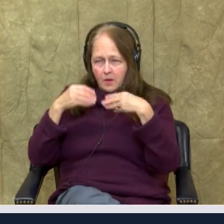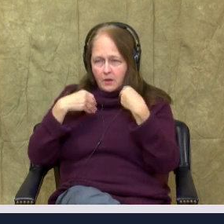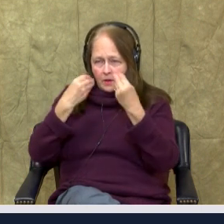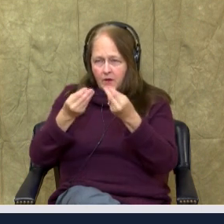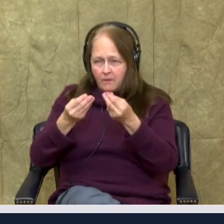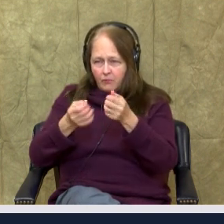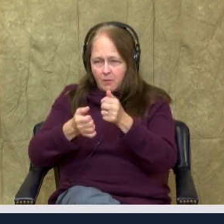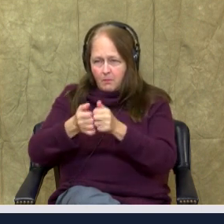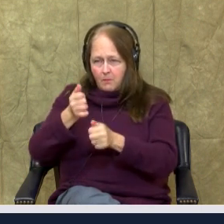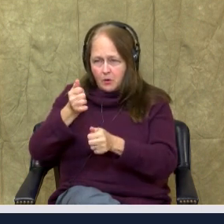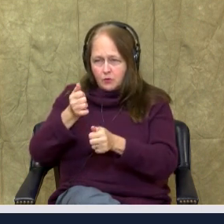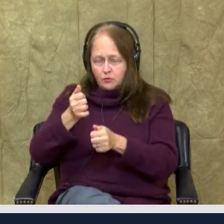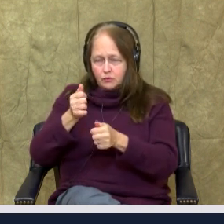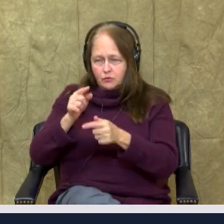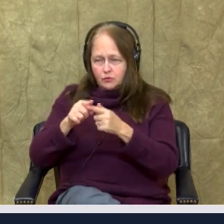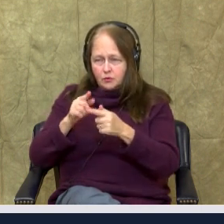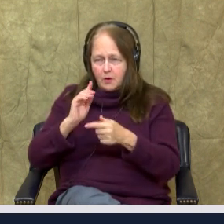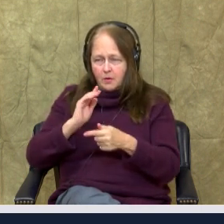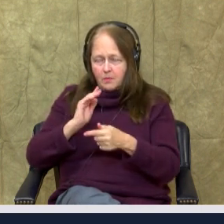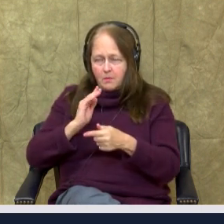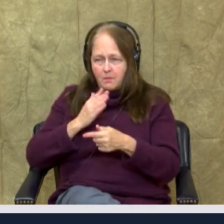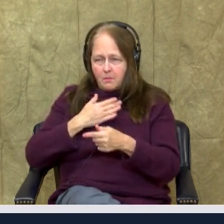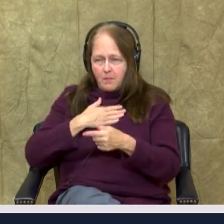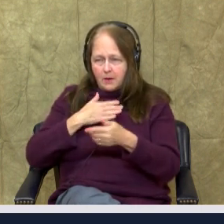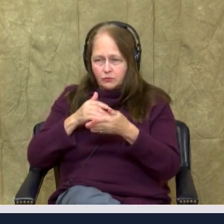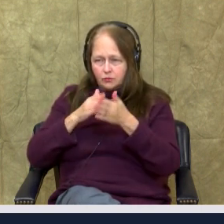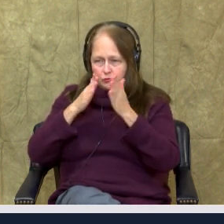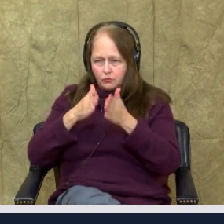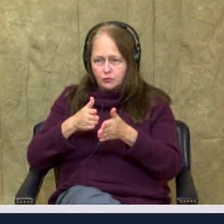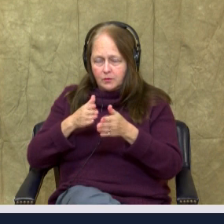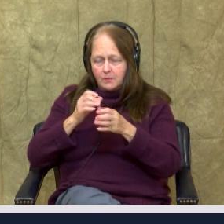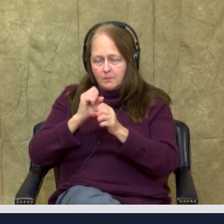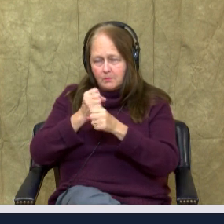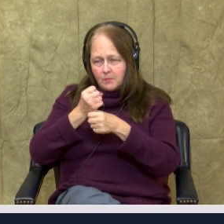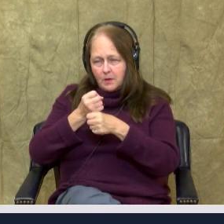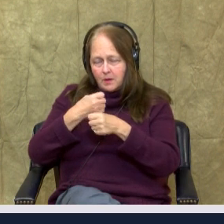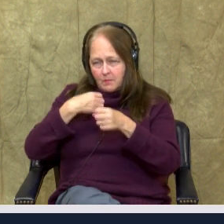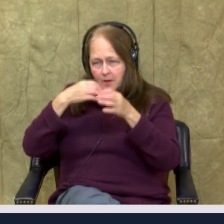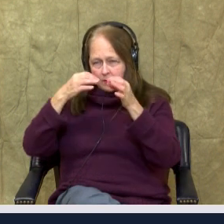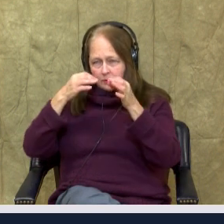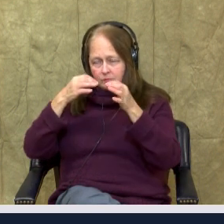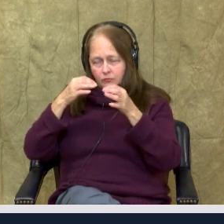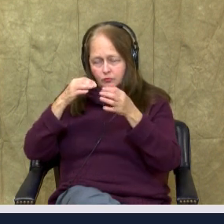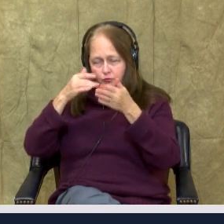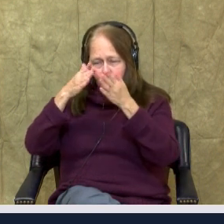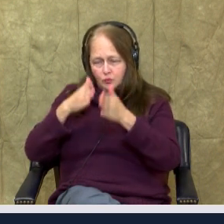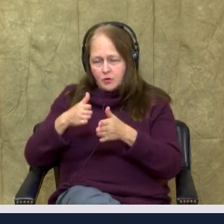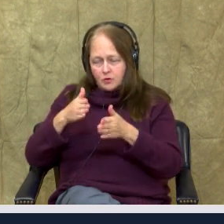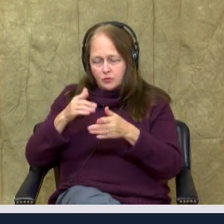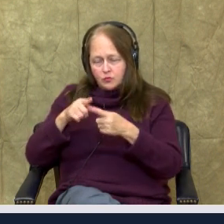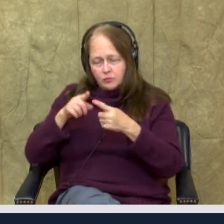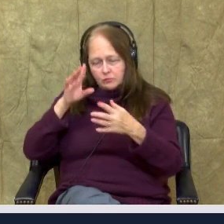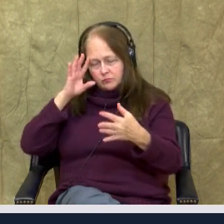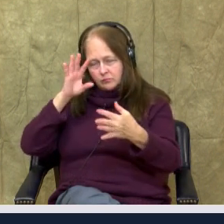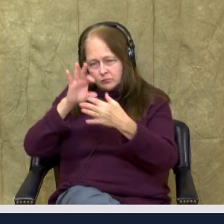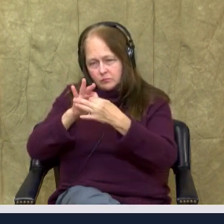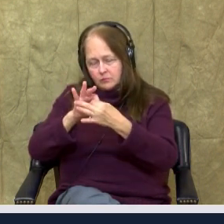the most of to my students because it's easier for us to make a connection if you haven't that example